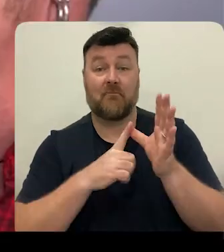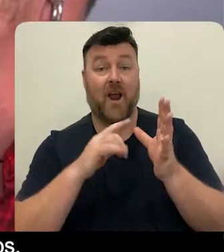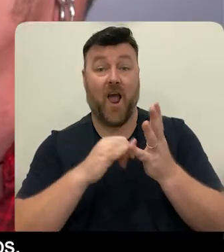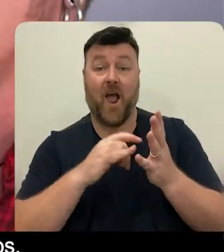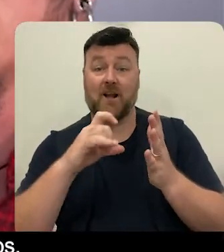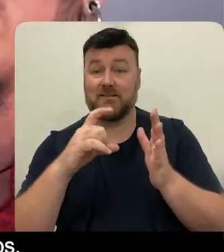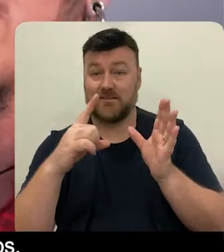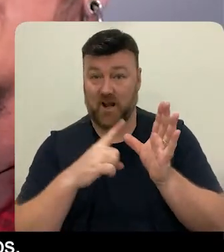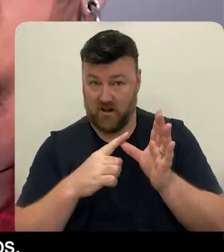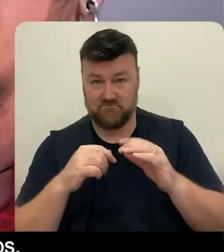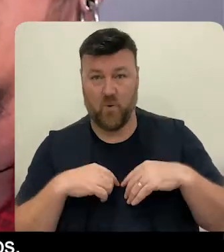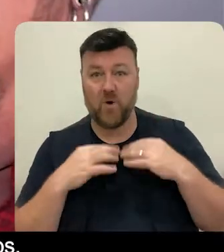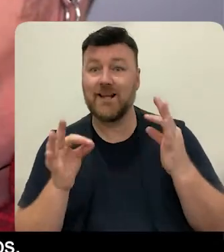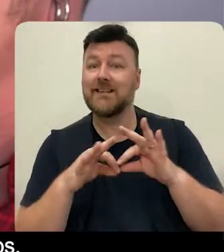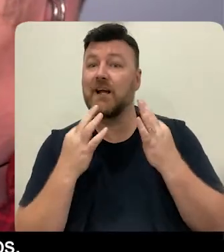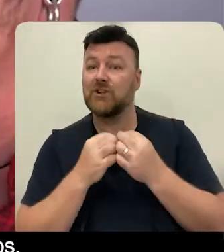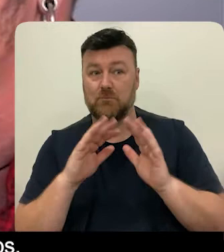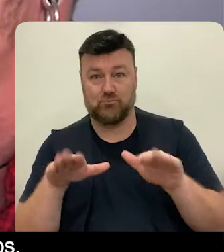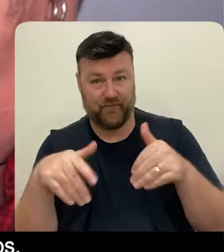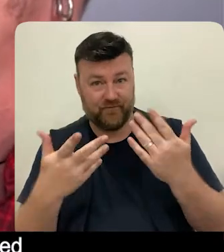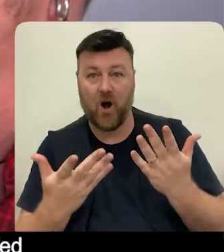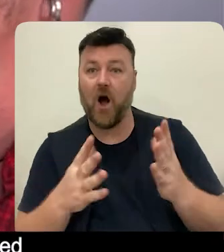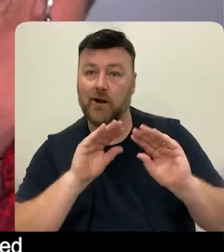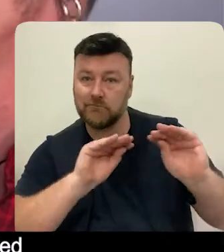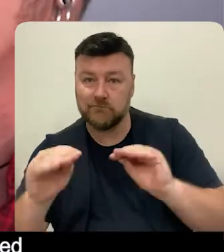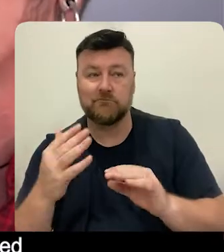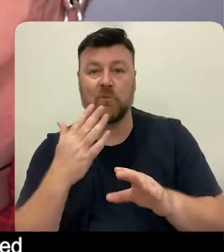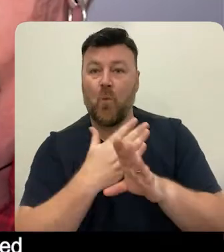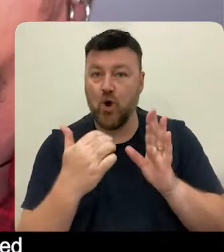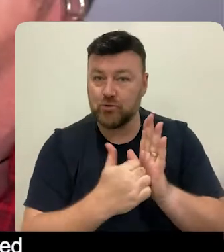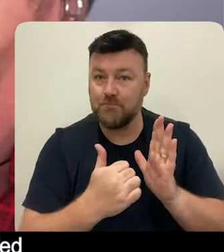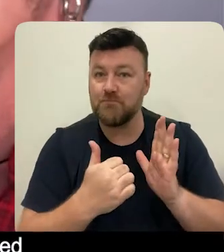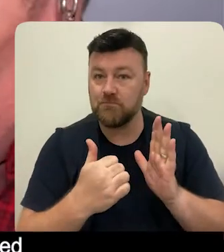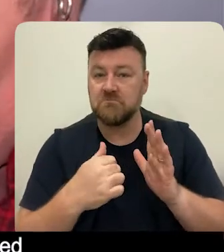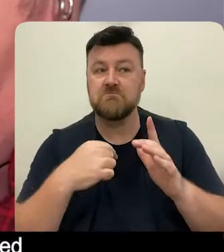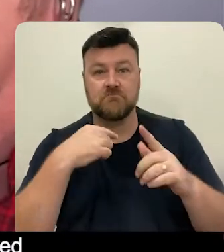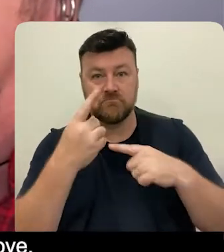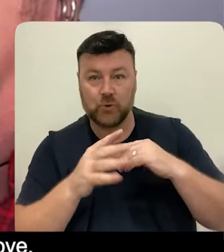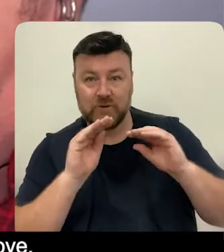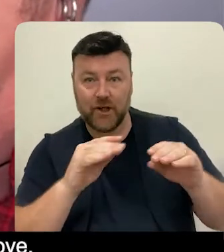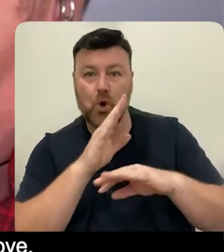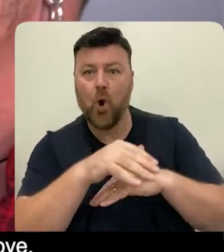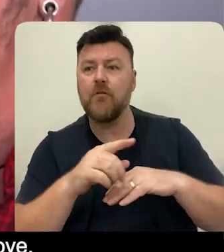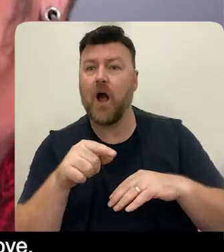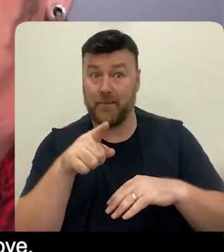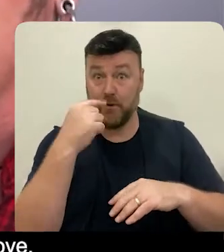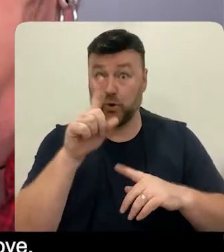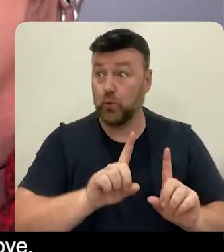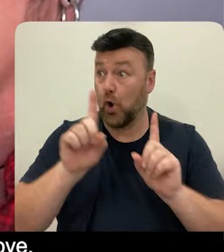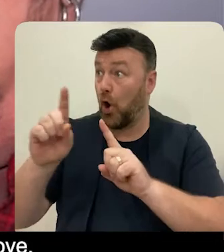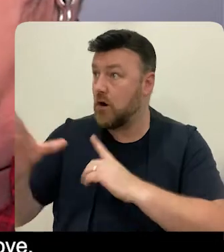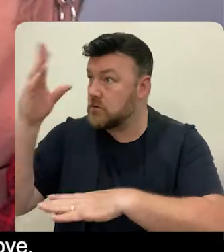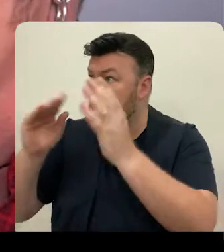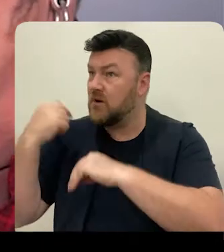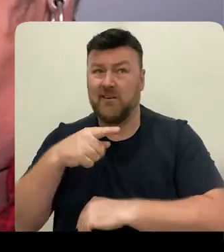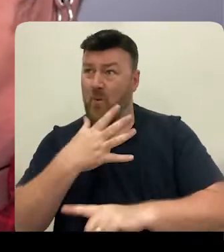I mean, ASCA runs care and supporter workshops. It could be going to a workshop to get educated about what's happening for this person